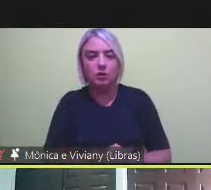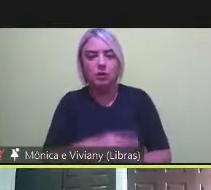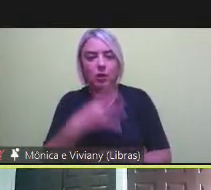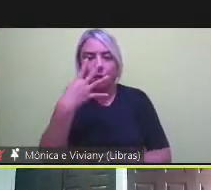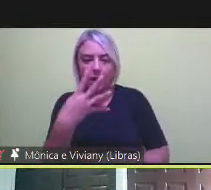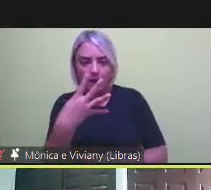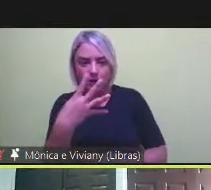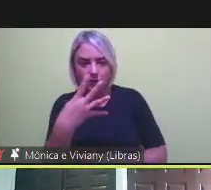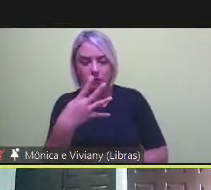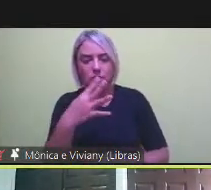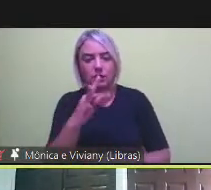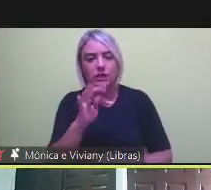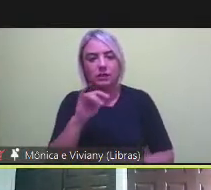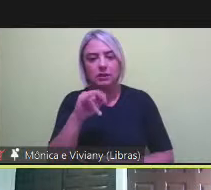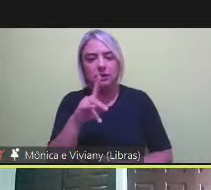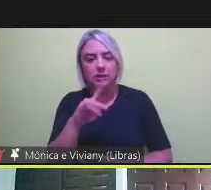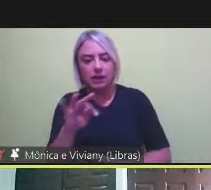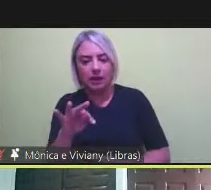authorities are